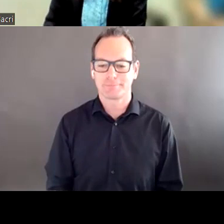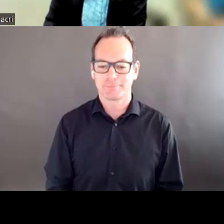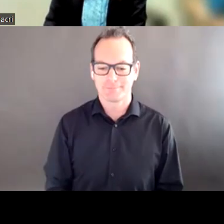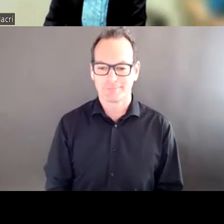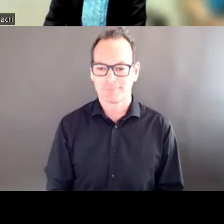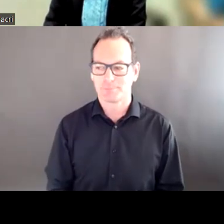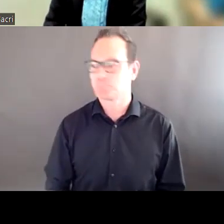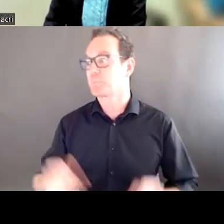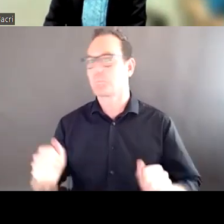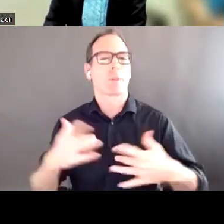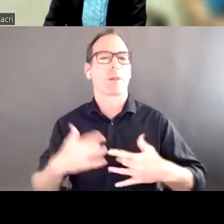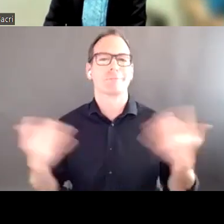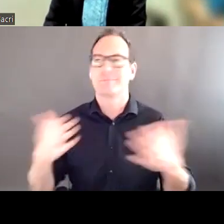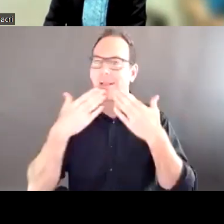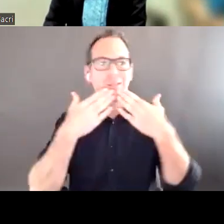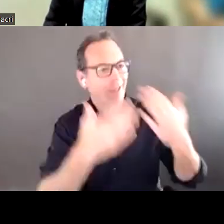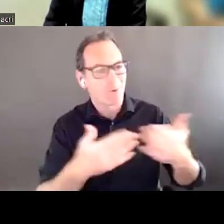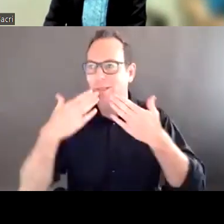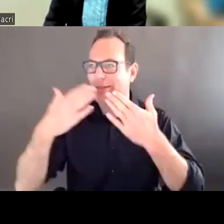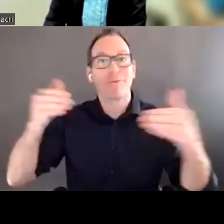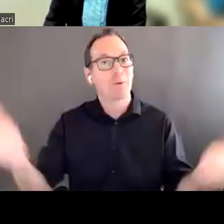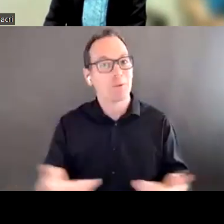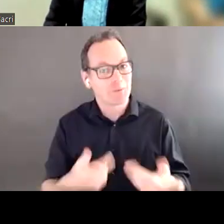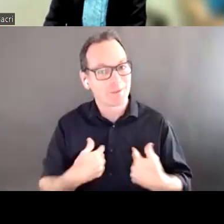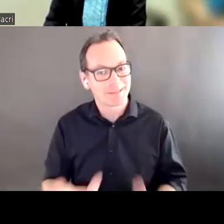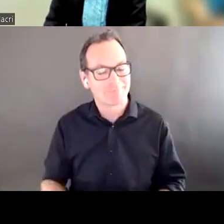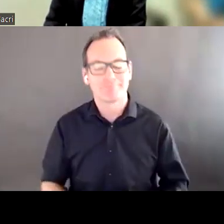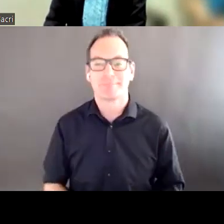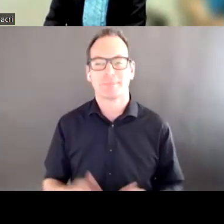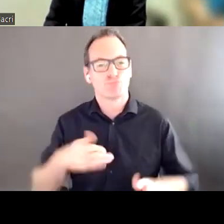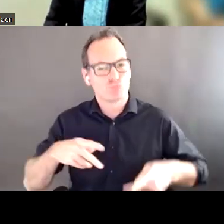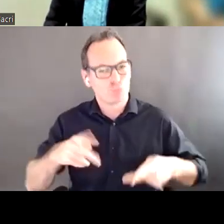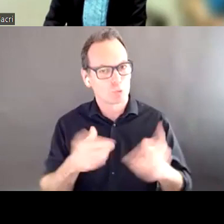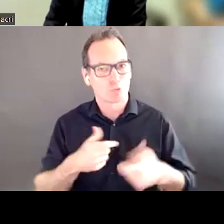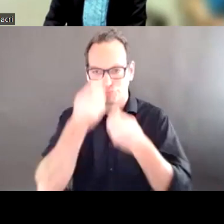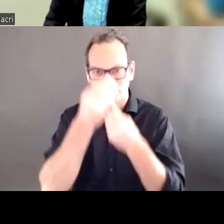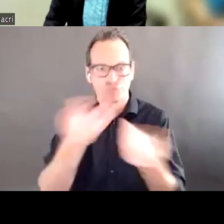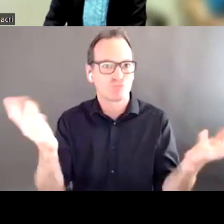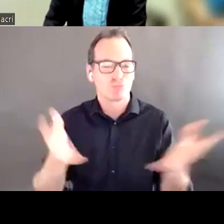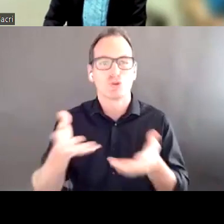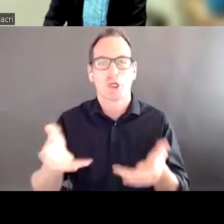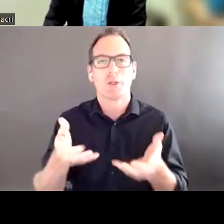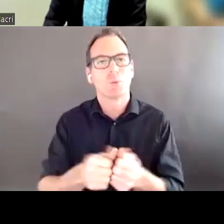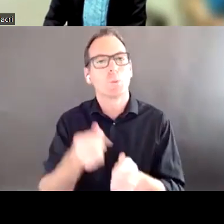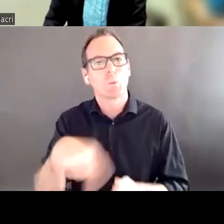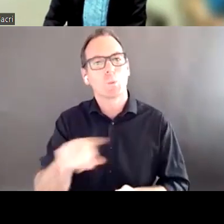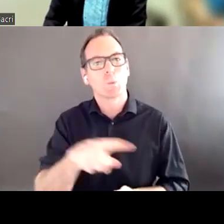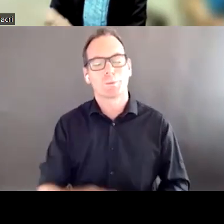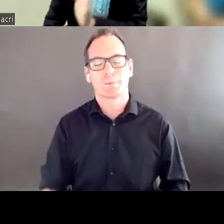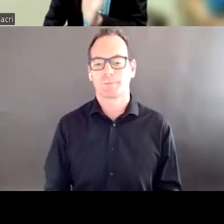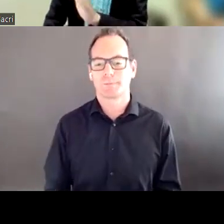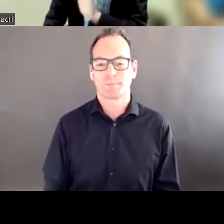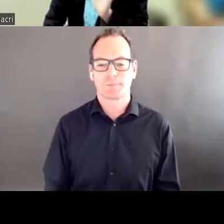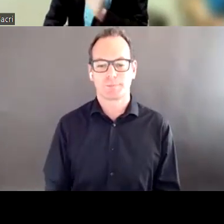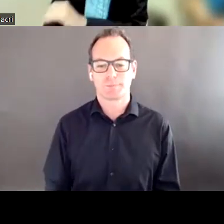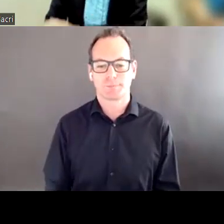Okay, great. Thank you so much. And thank you for the introduction and this opportunity to talk with all of you today. I think